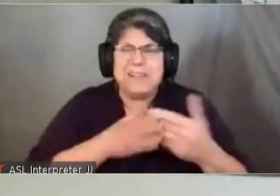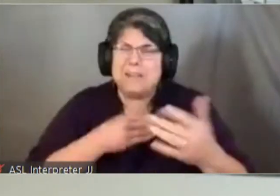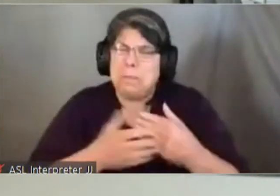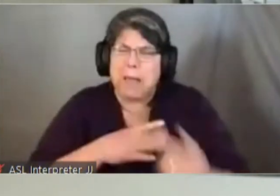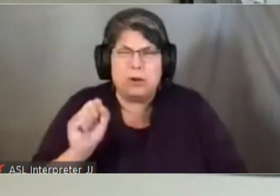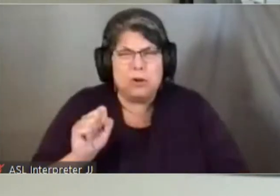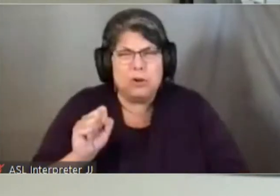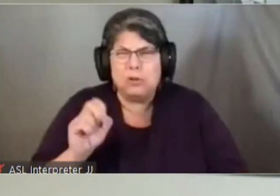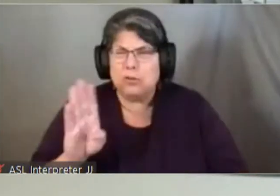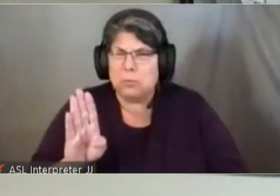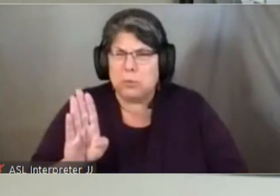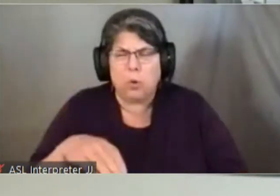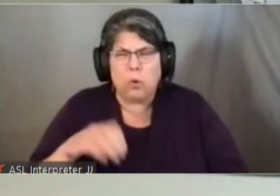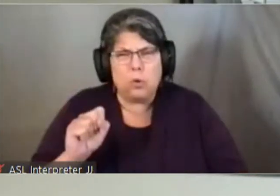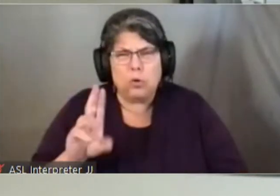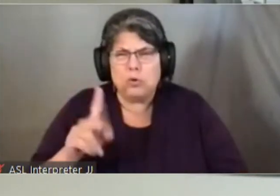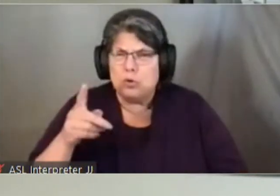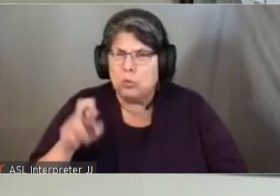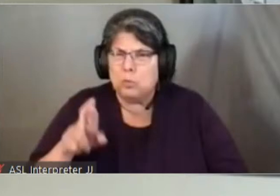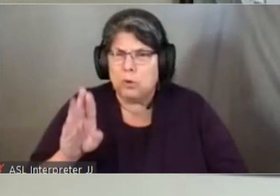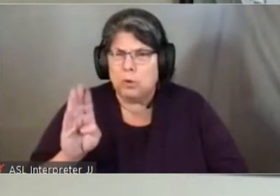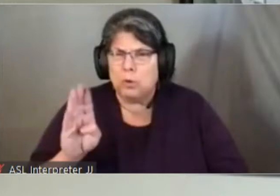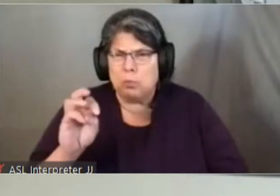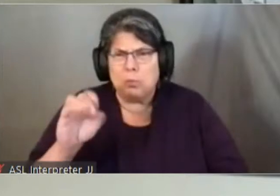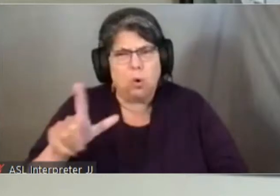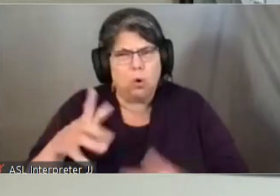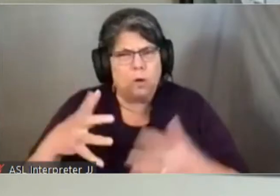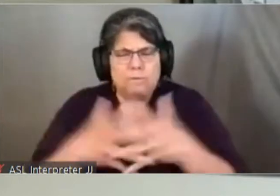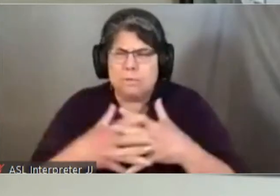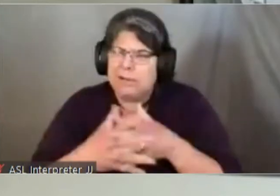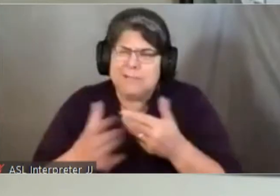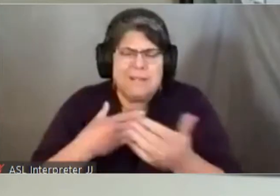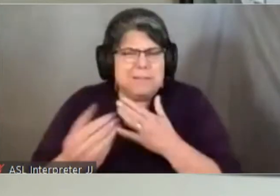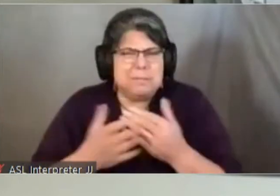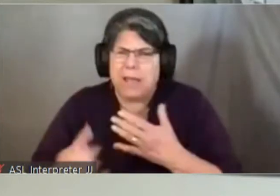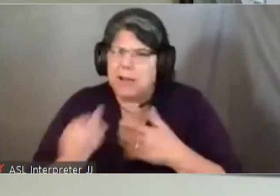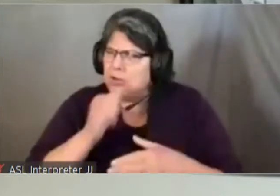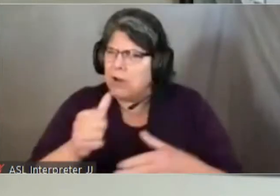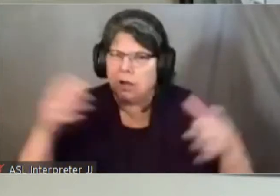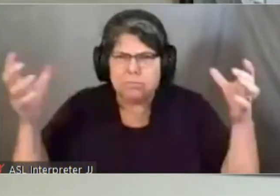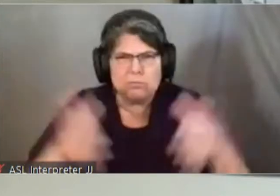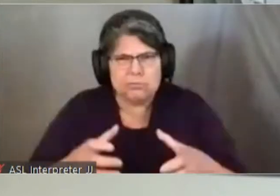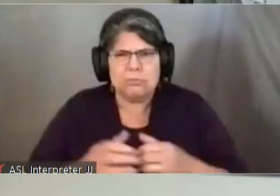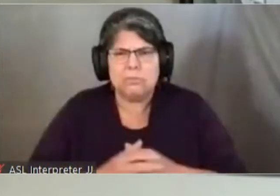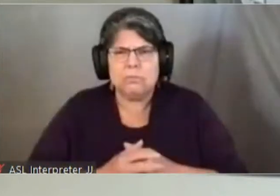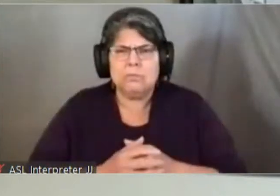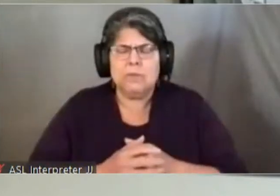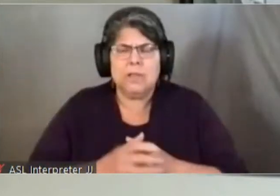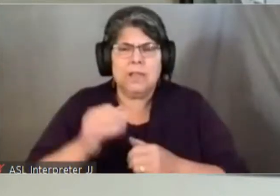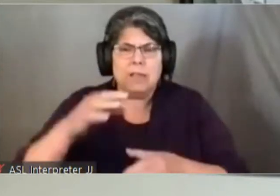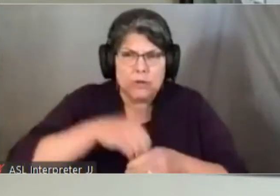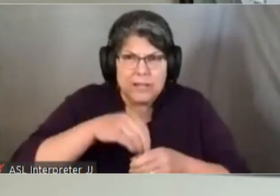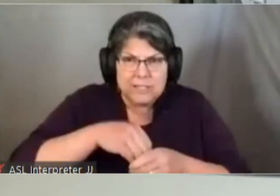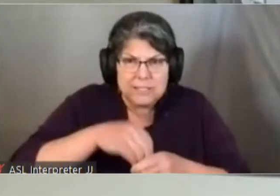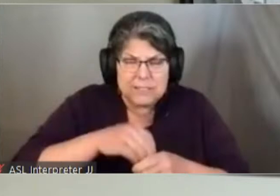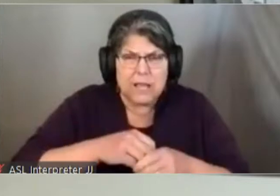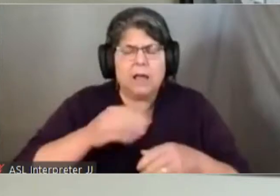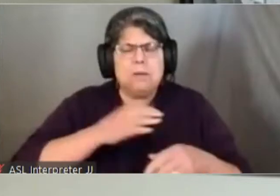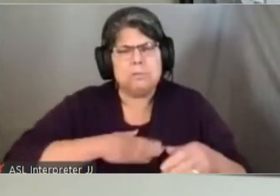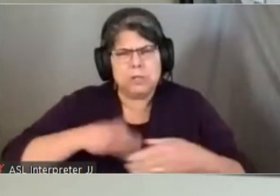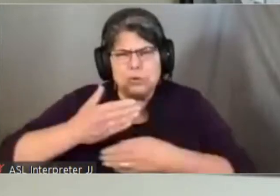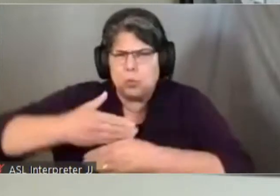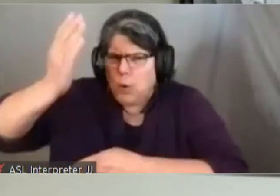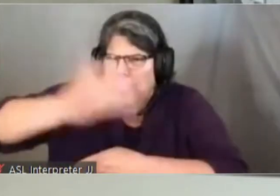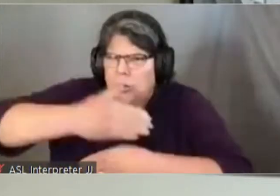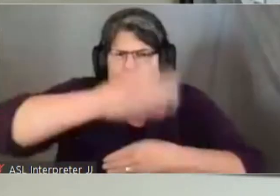Try and avoid those parties. Increase indoor ventilation and wash or sanitize often. Do we